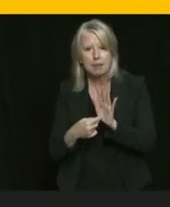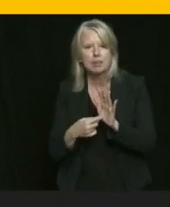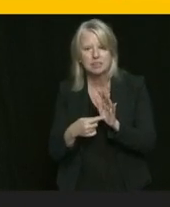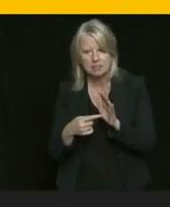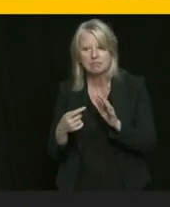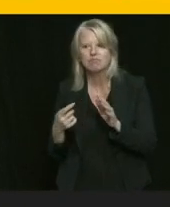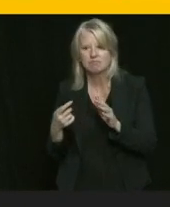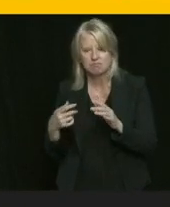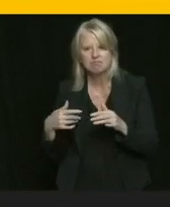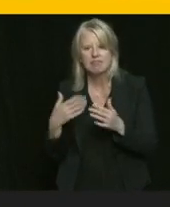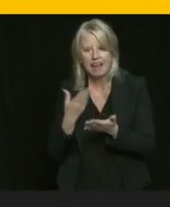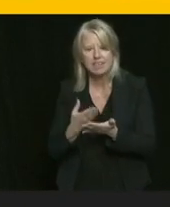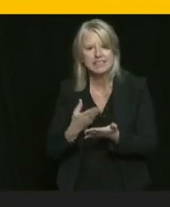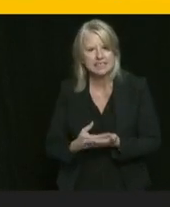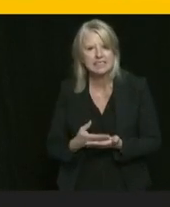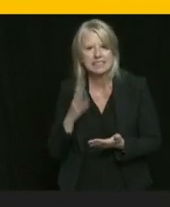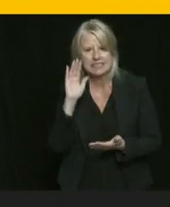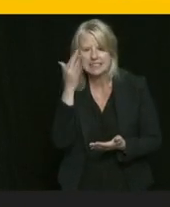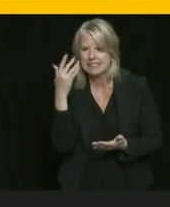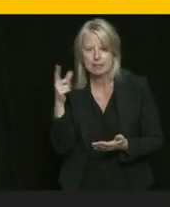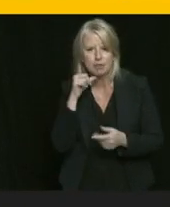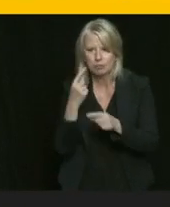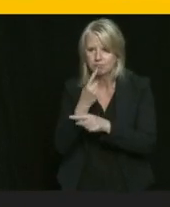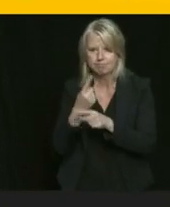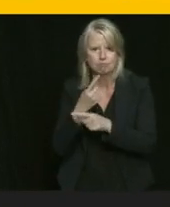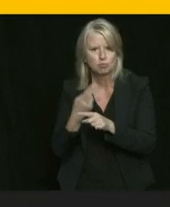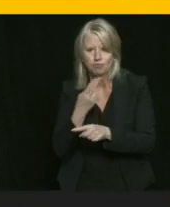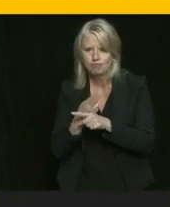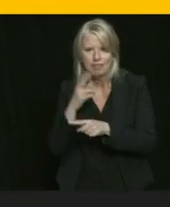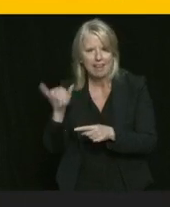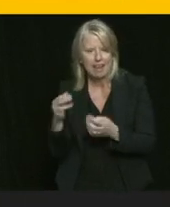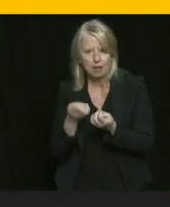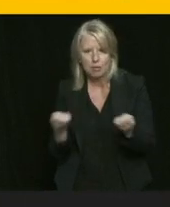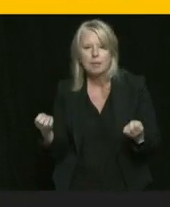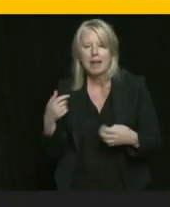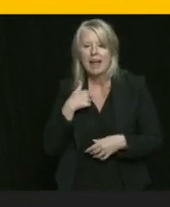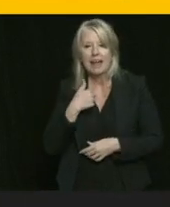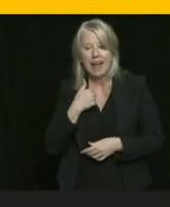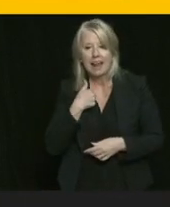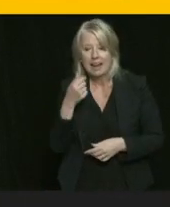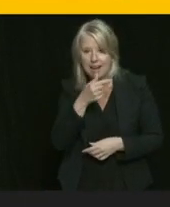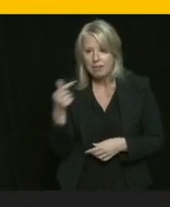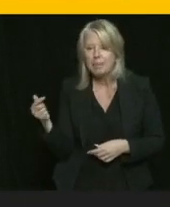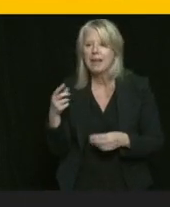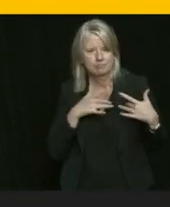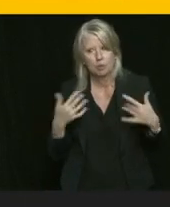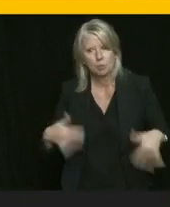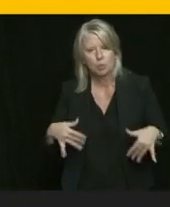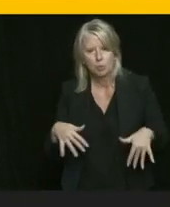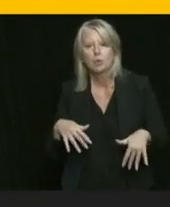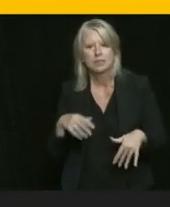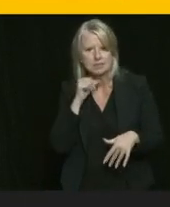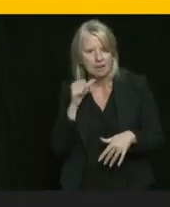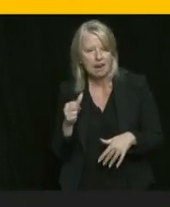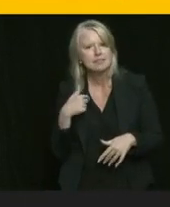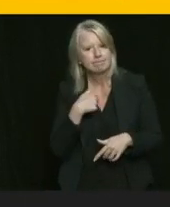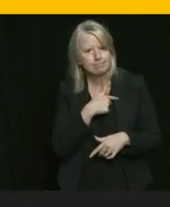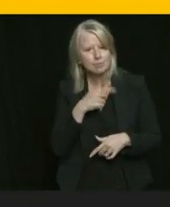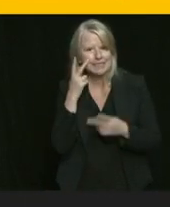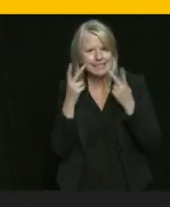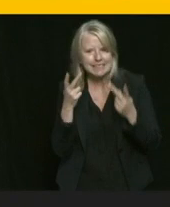and evidence that they possibly were not. The Government of Canada launched an immediate follow-up to ask. We continue to